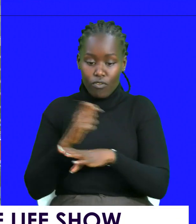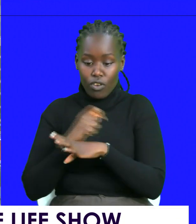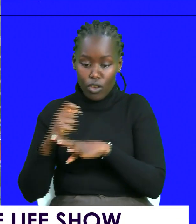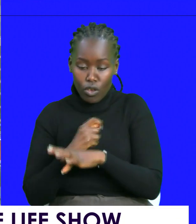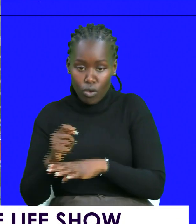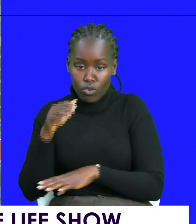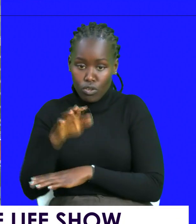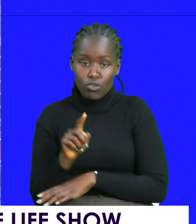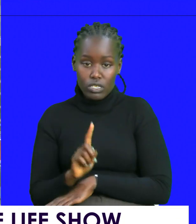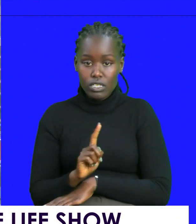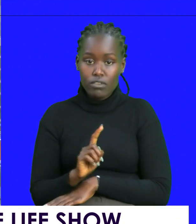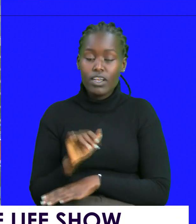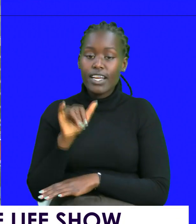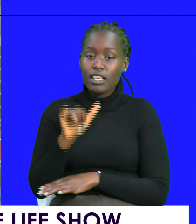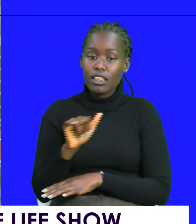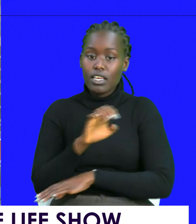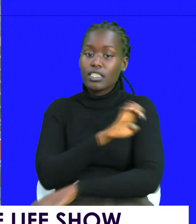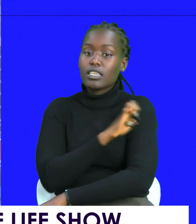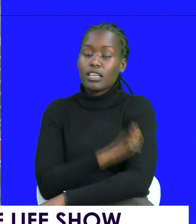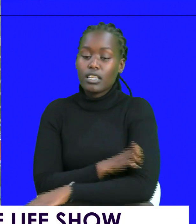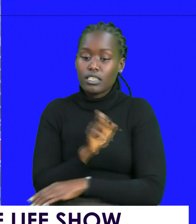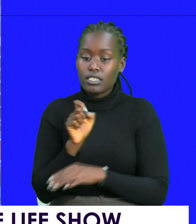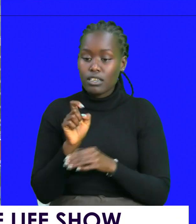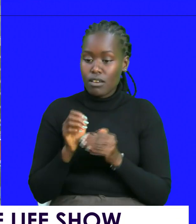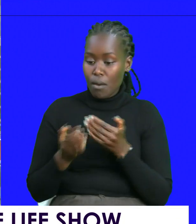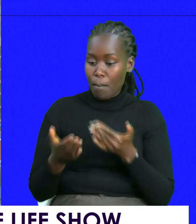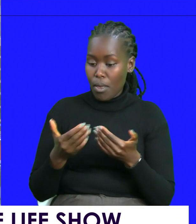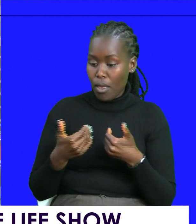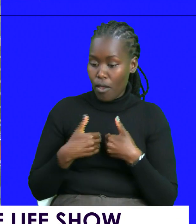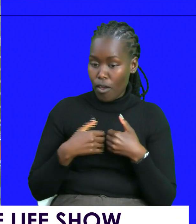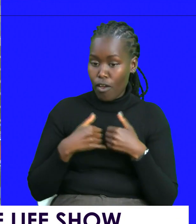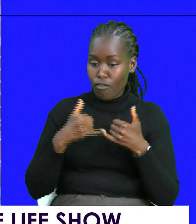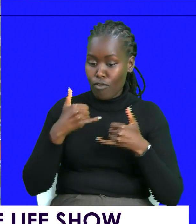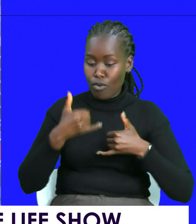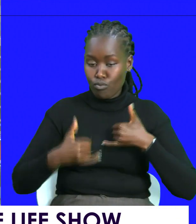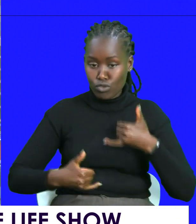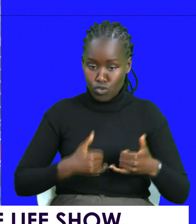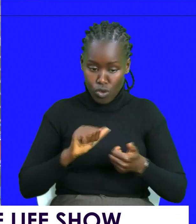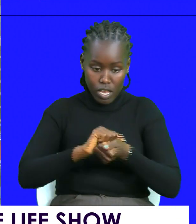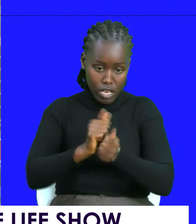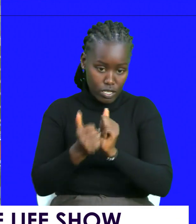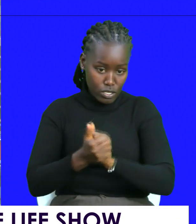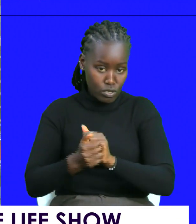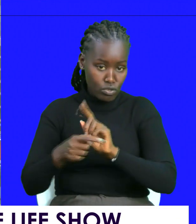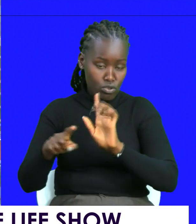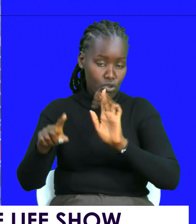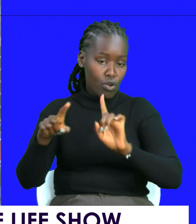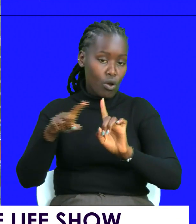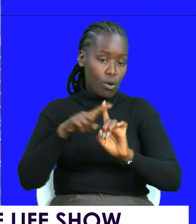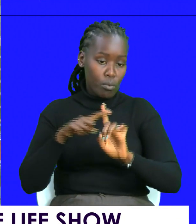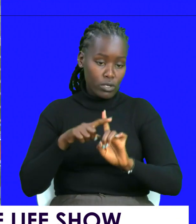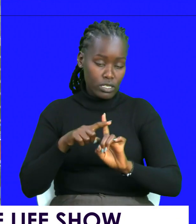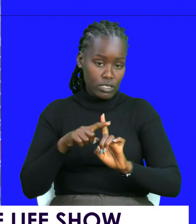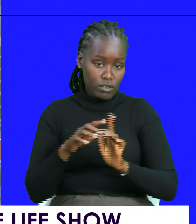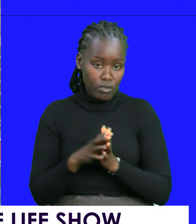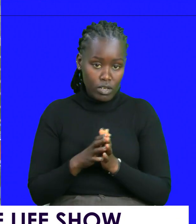that energy can release joy. You can turn it into positive amnesia. Okay, let me explain that